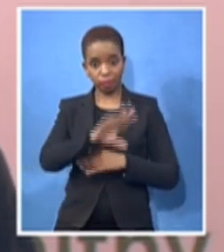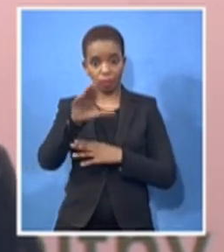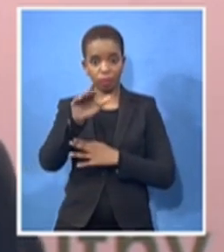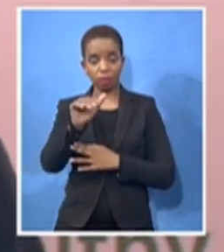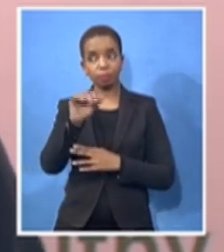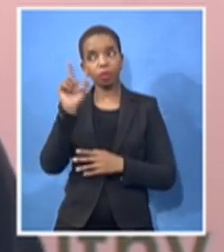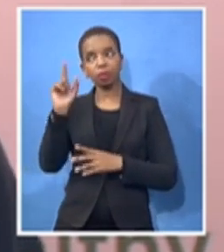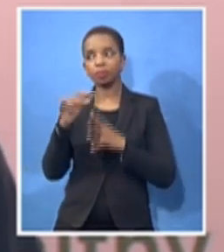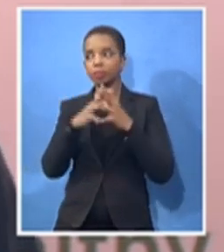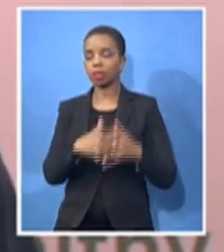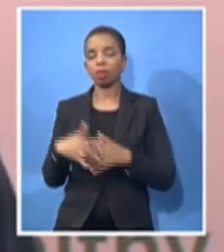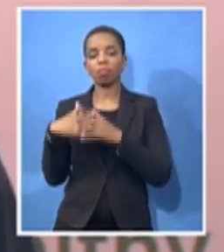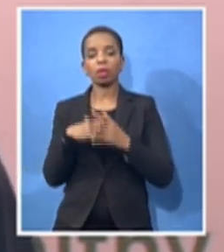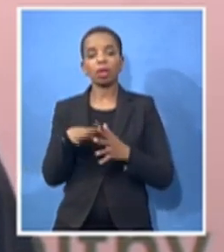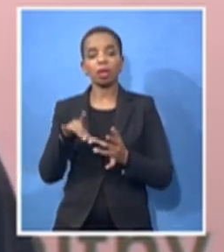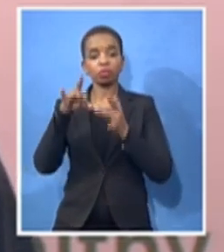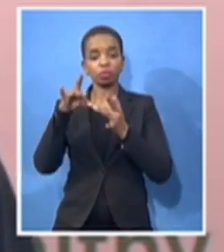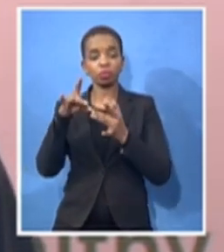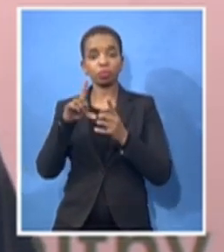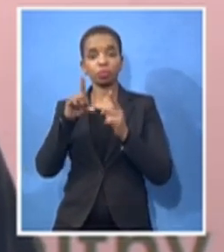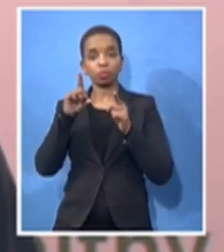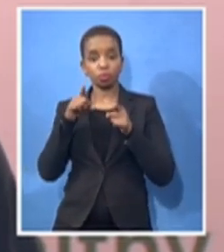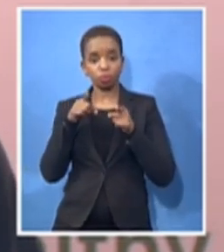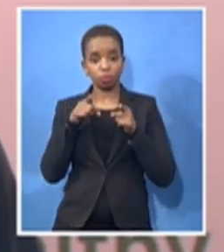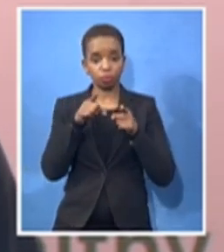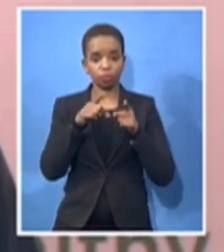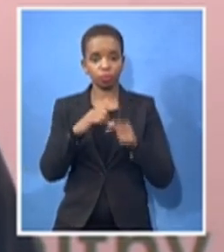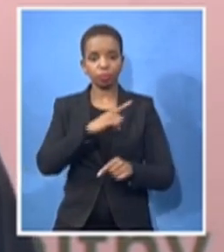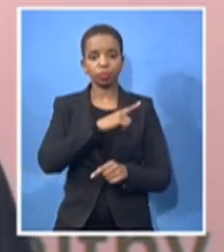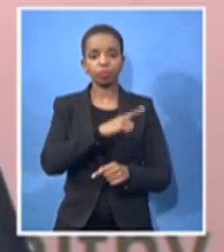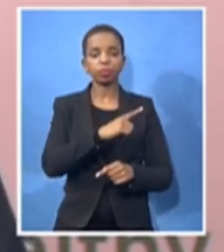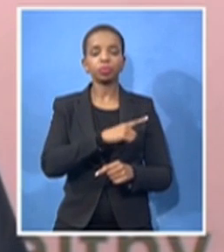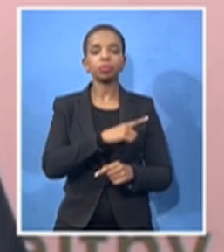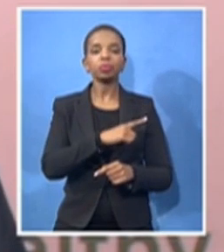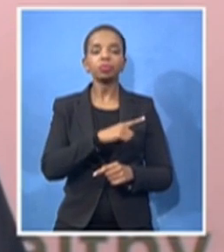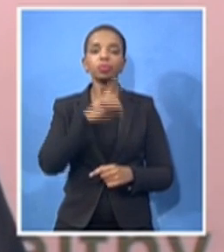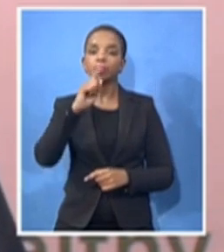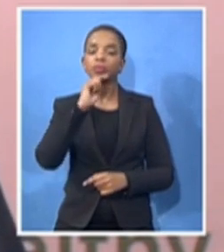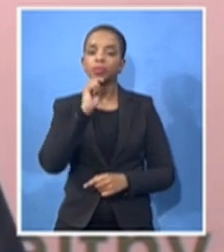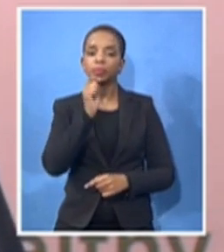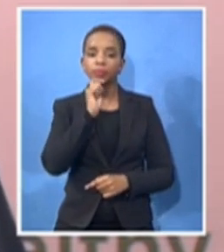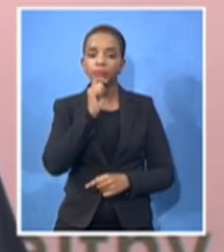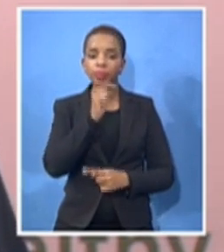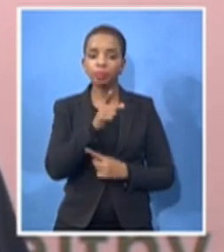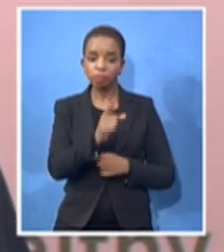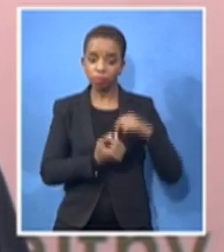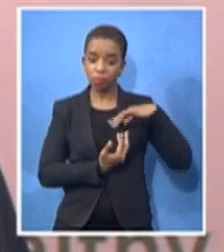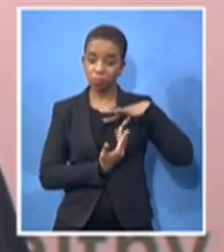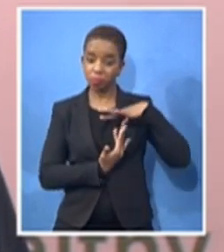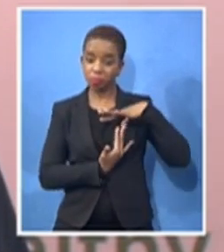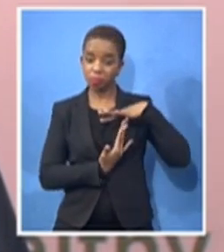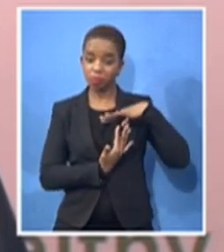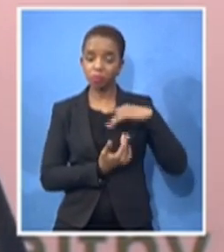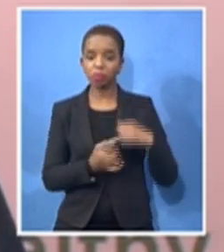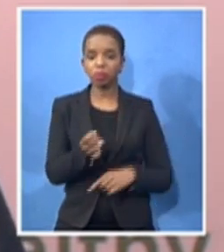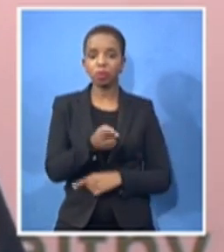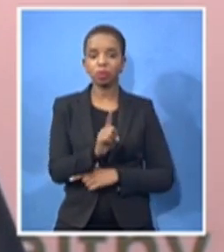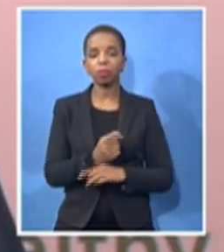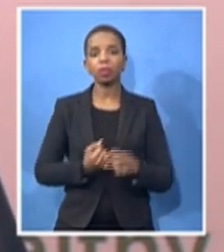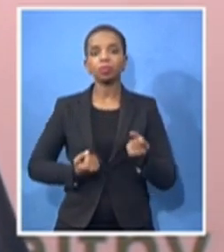clearly you're very passionate about supporting this country, which